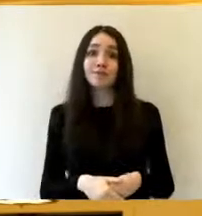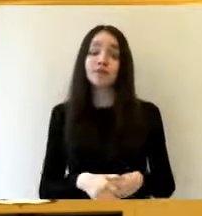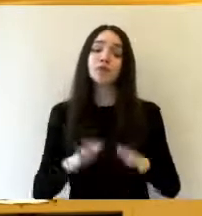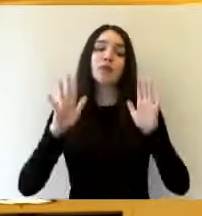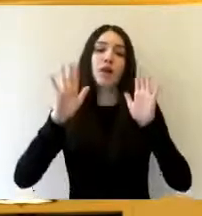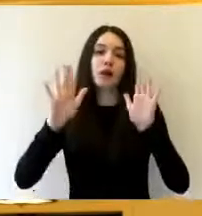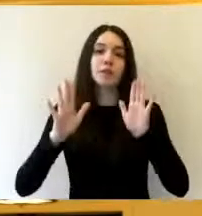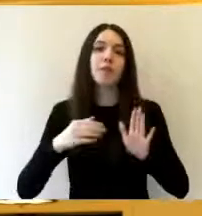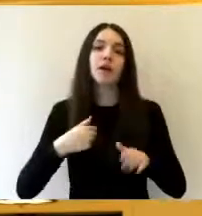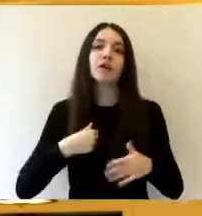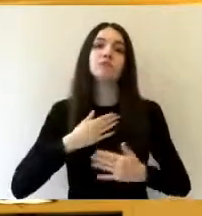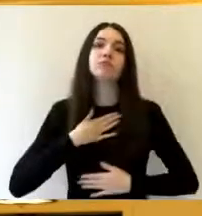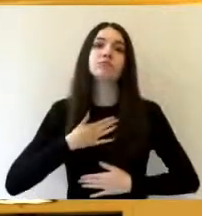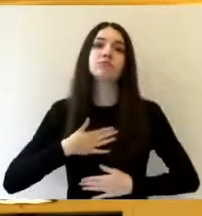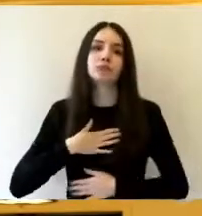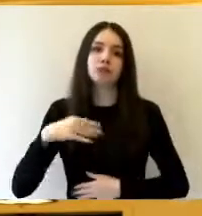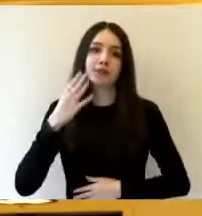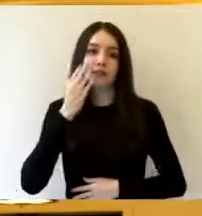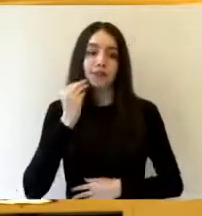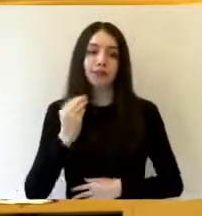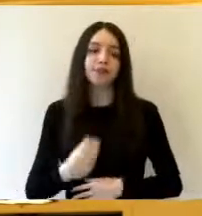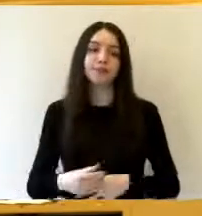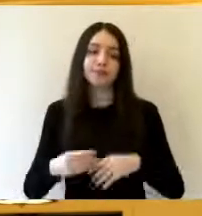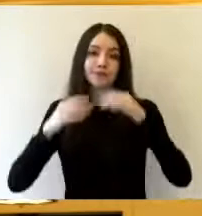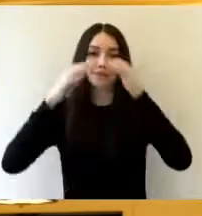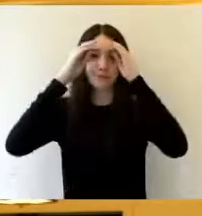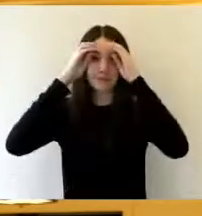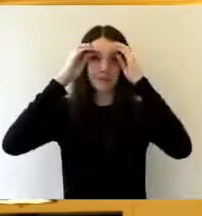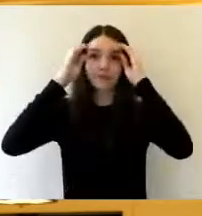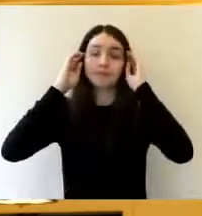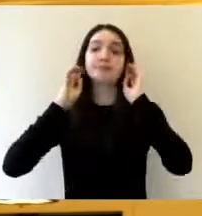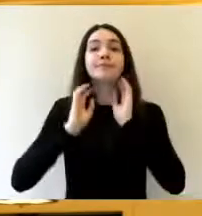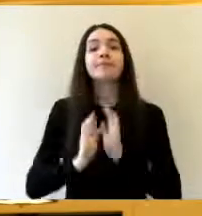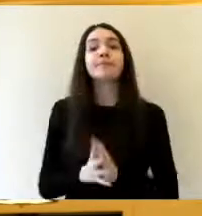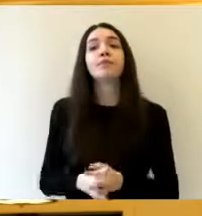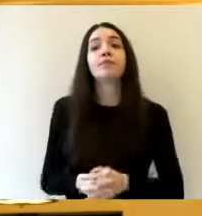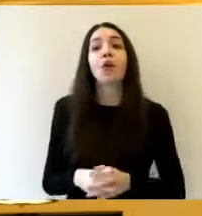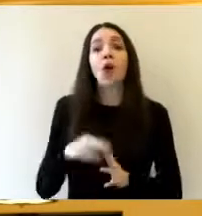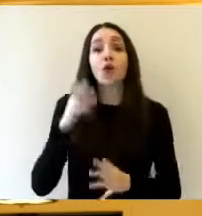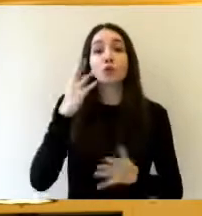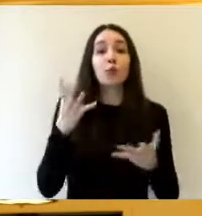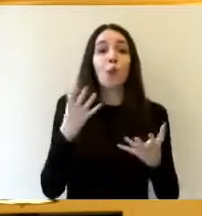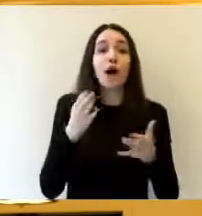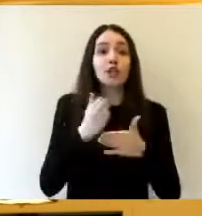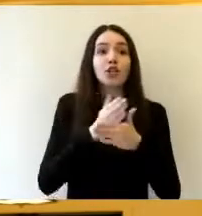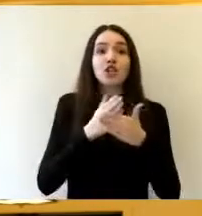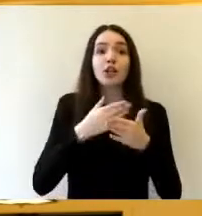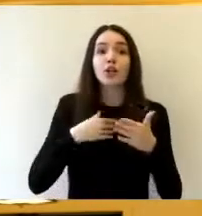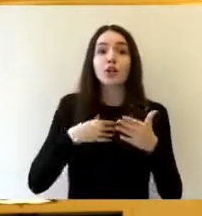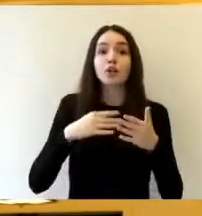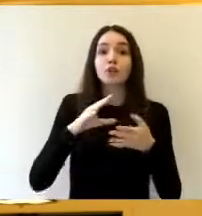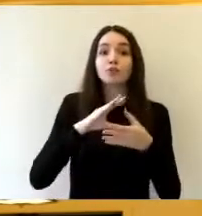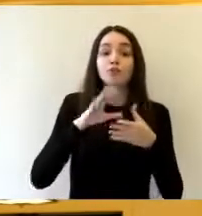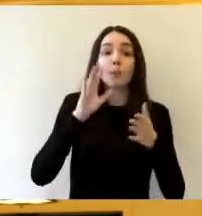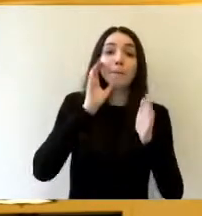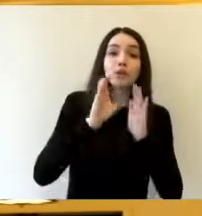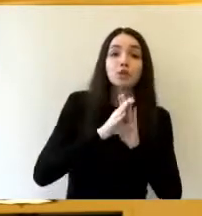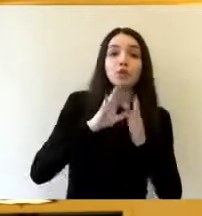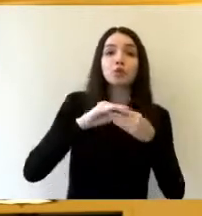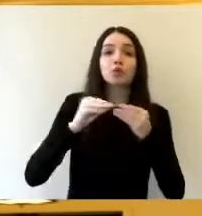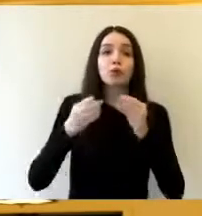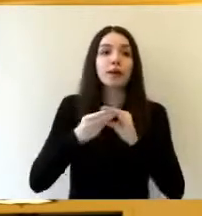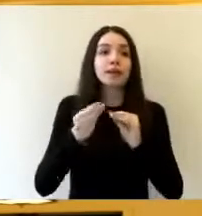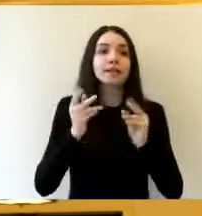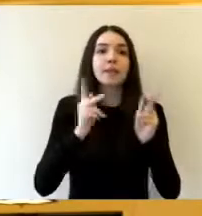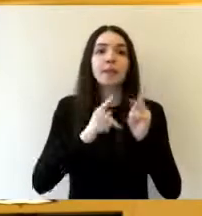Now, that's why I want to share these photos and these stories so that people understand this